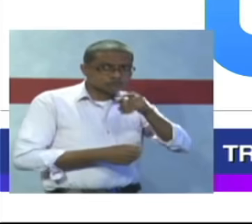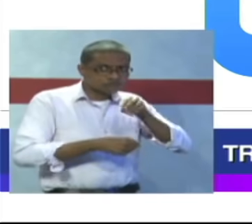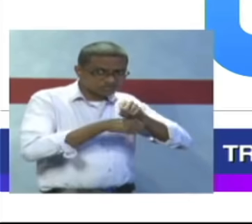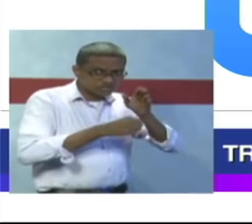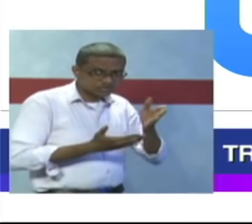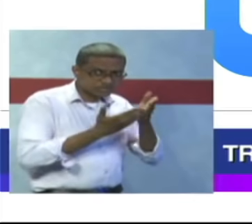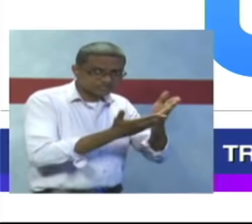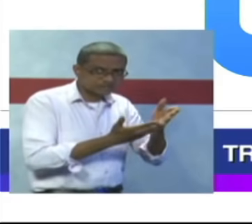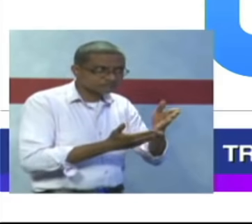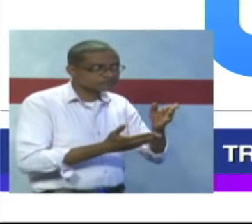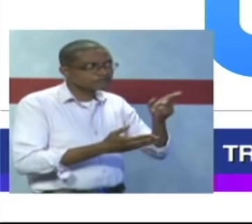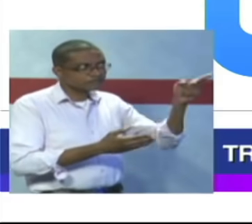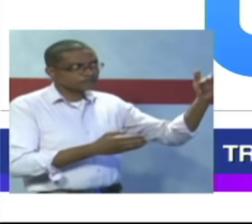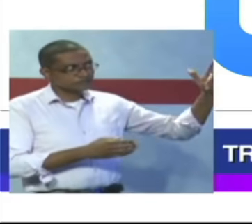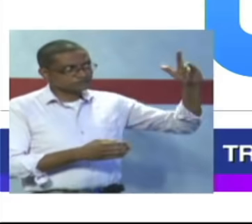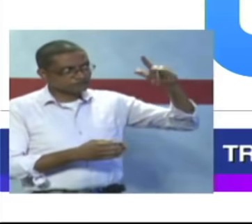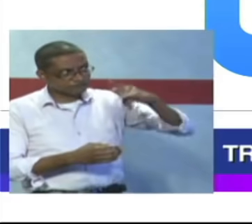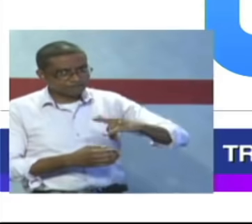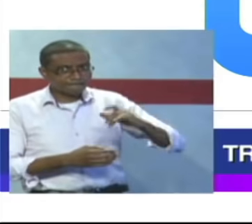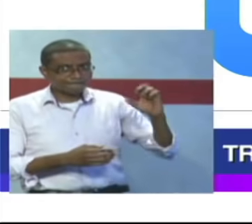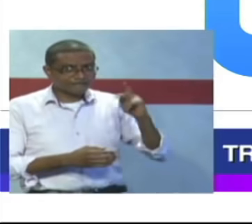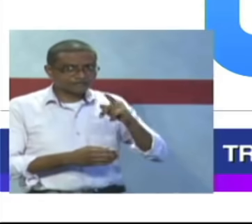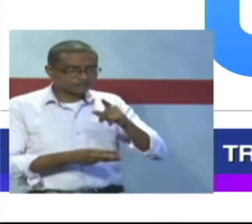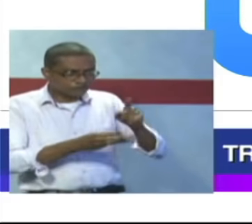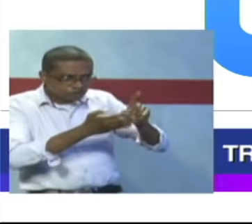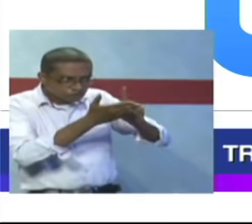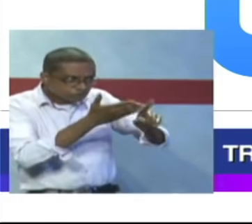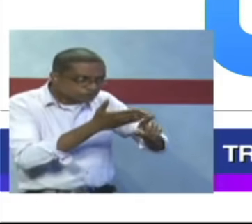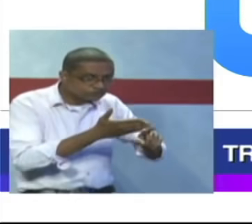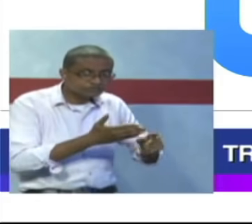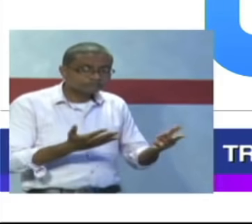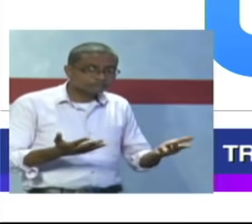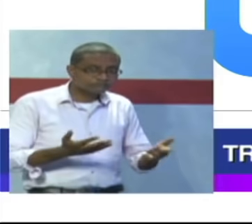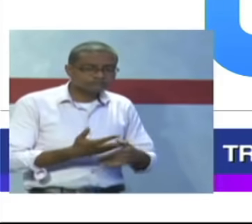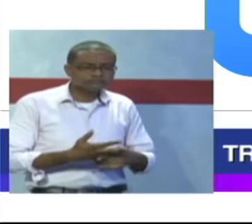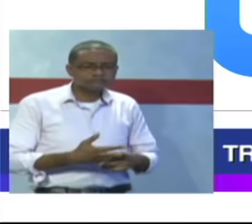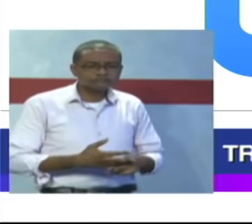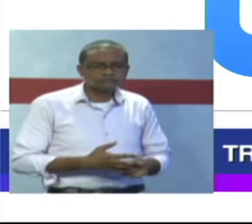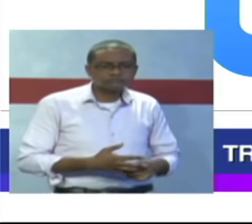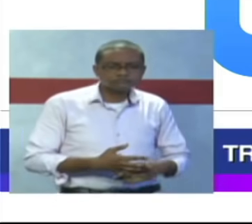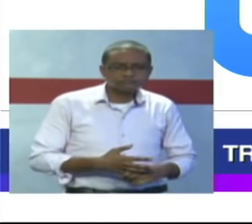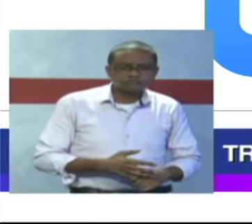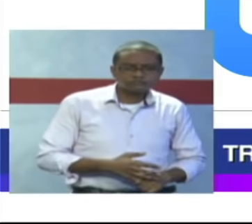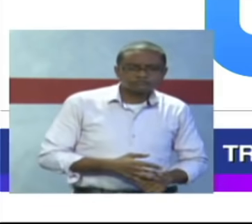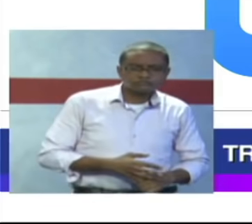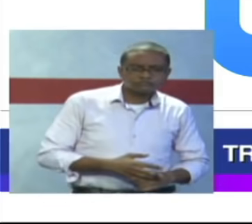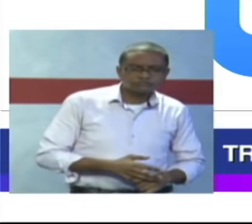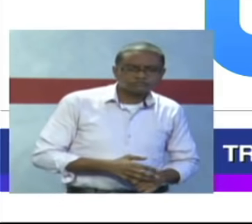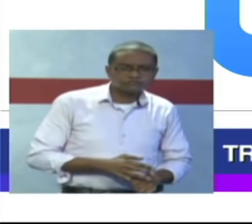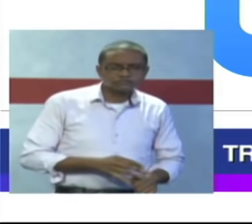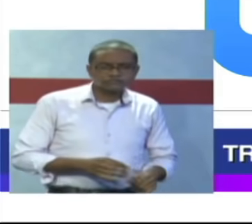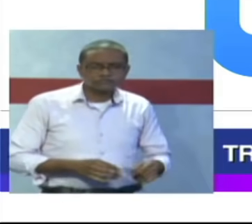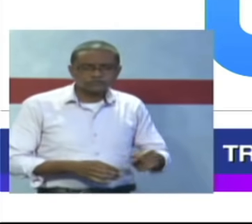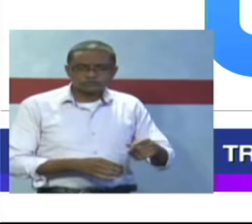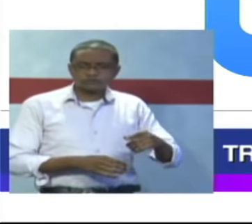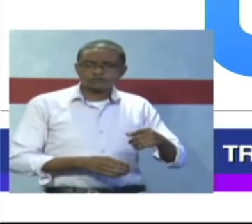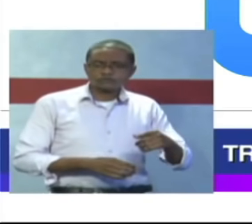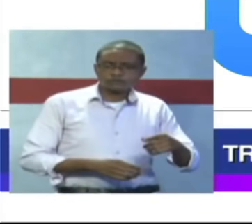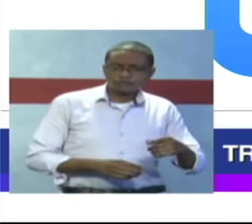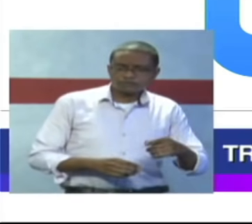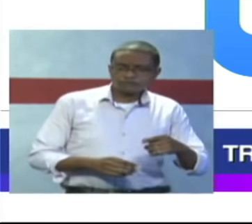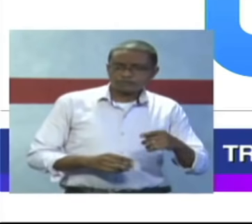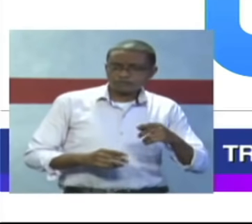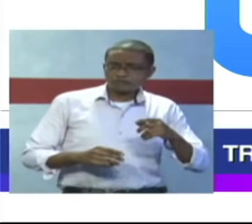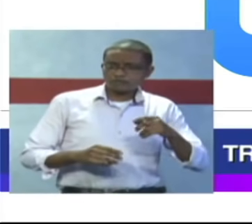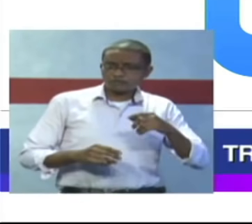second question, as we await the rollout of the QR codes for COVID immunization, would it be acceptable for persons to